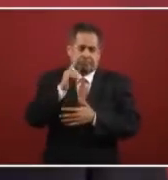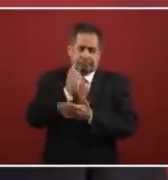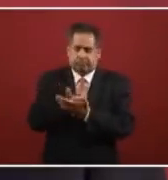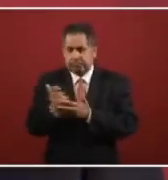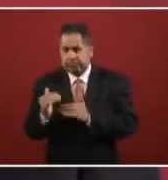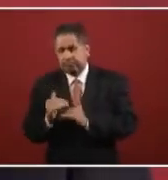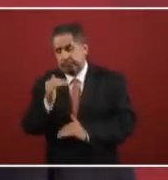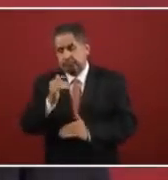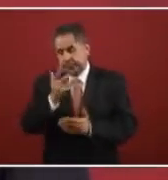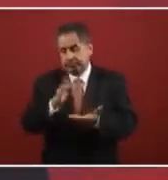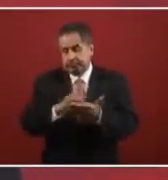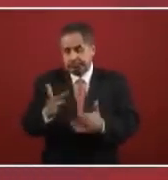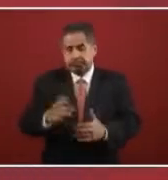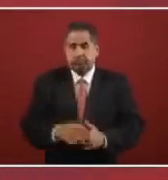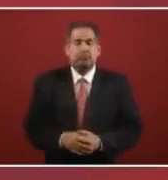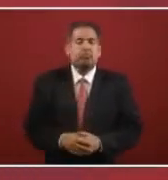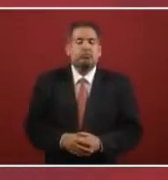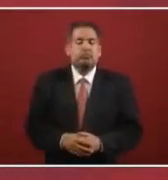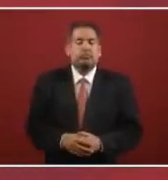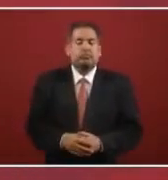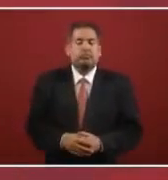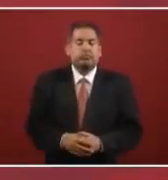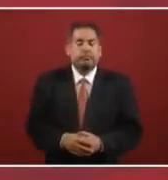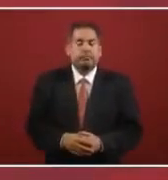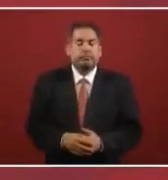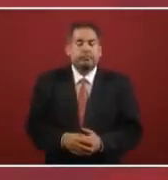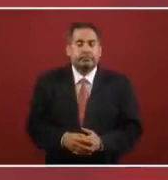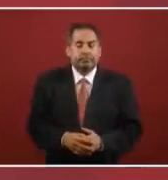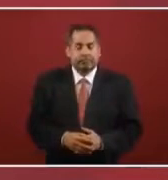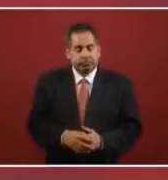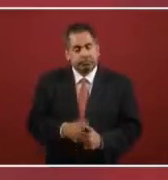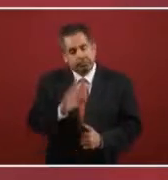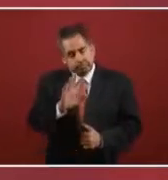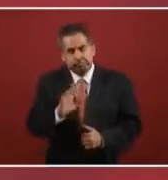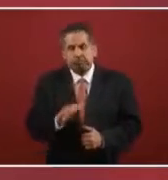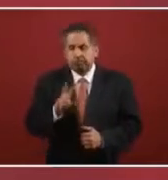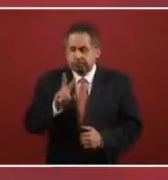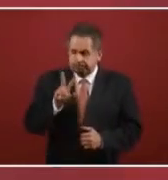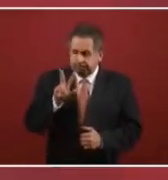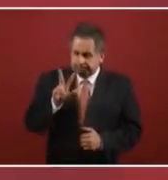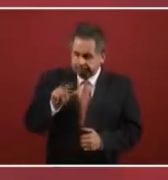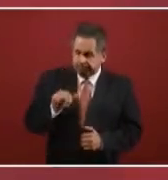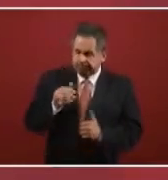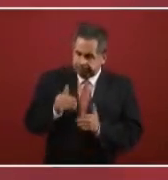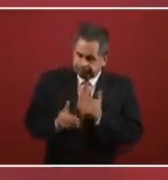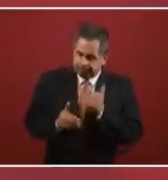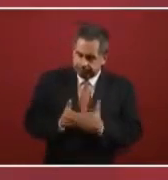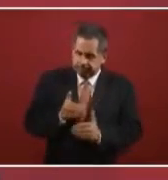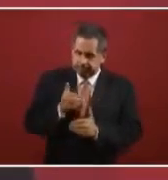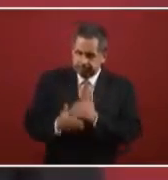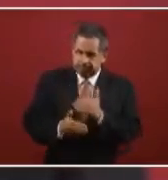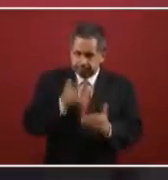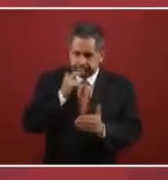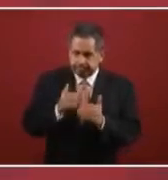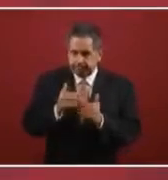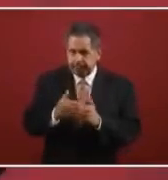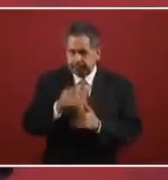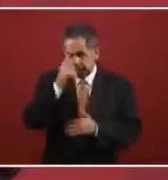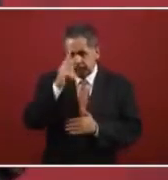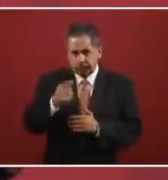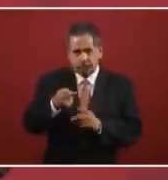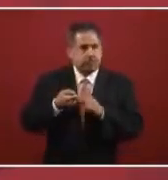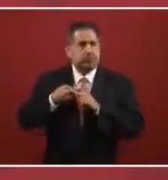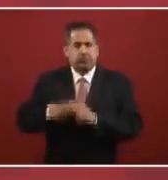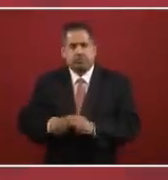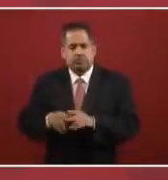salario. increase the salaries. Bueno, vamos avanzando en ese We're sentido. advancing in that Creo sense. que se dio un buen paso